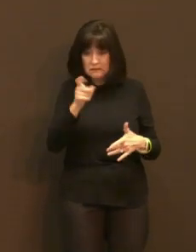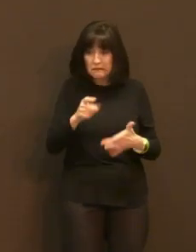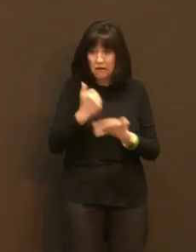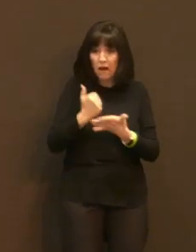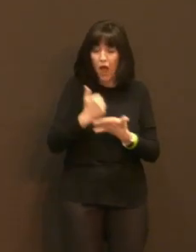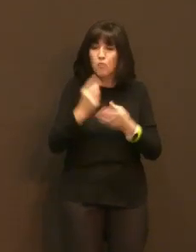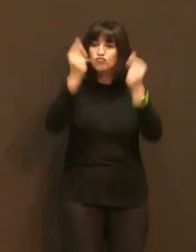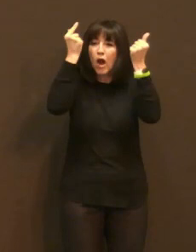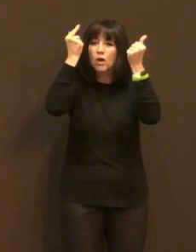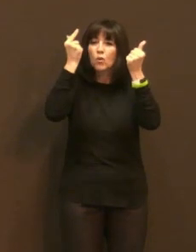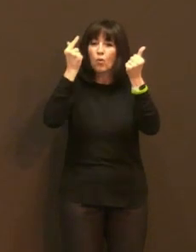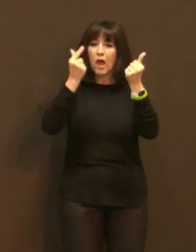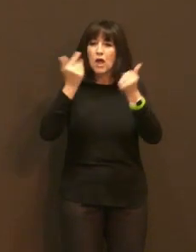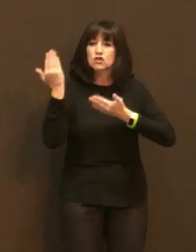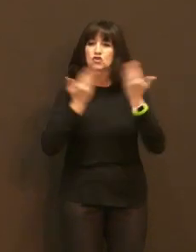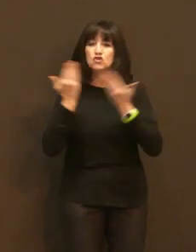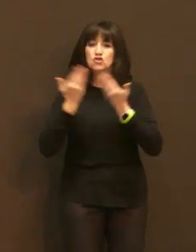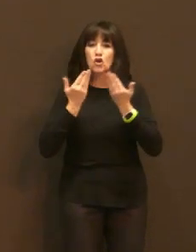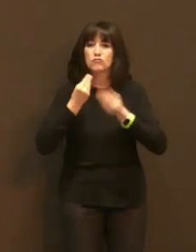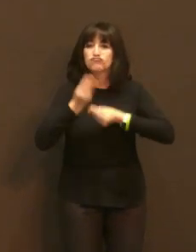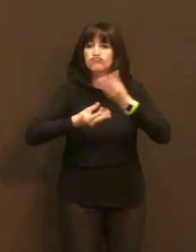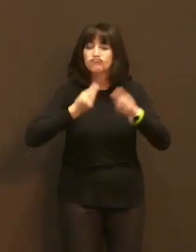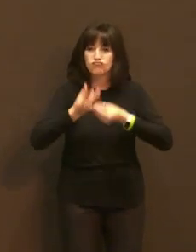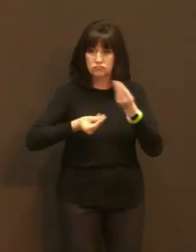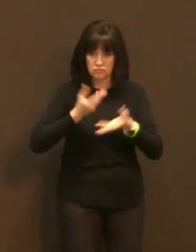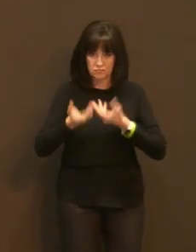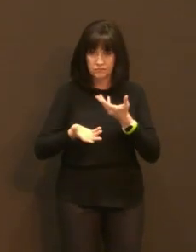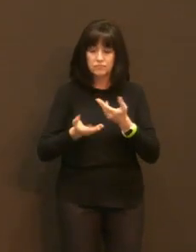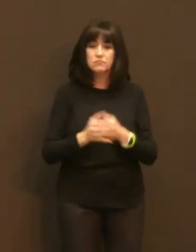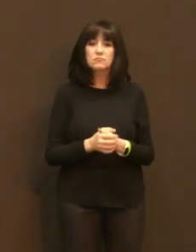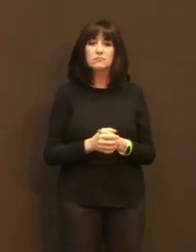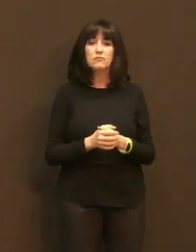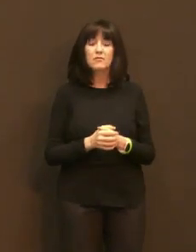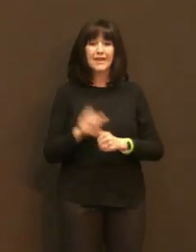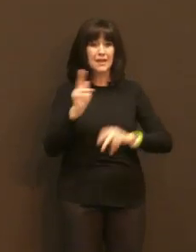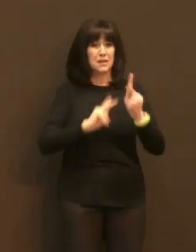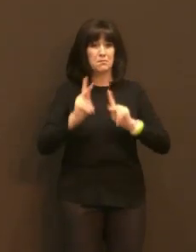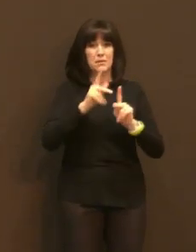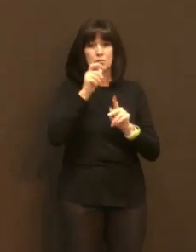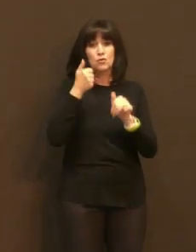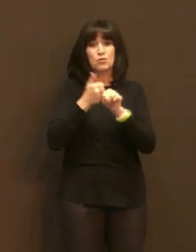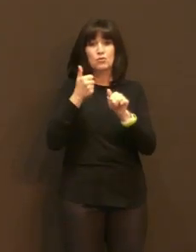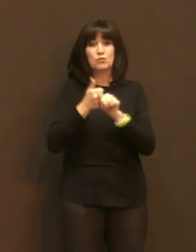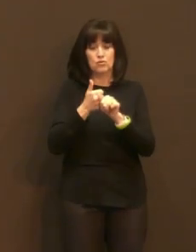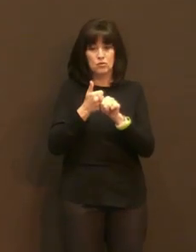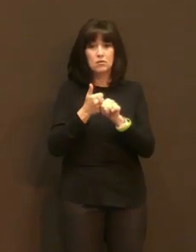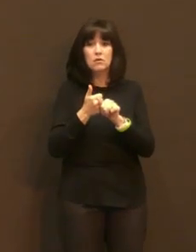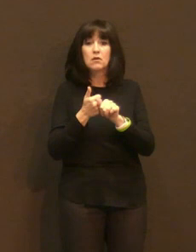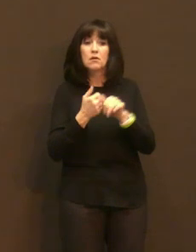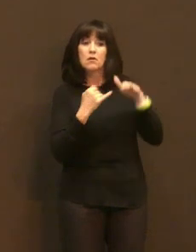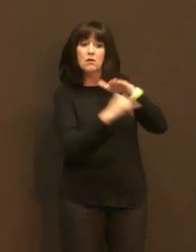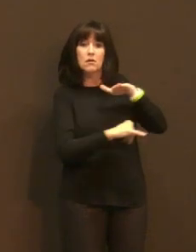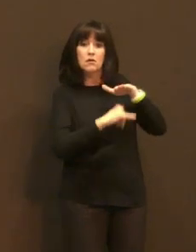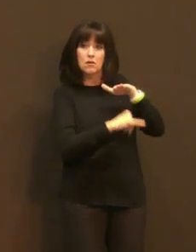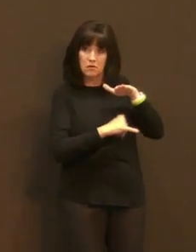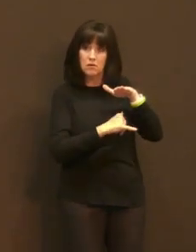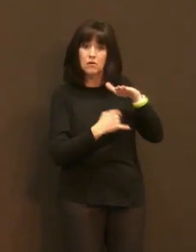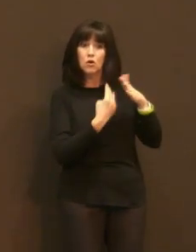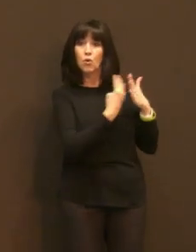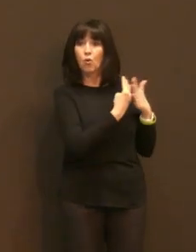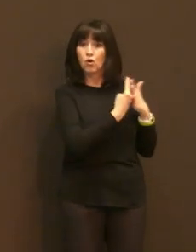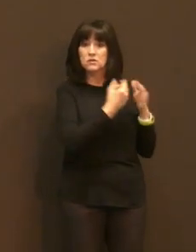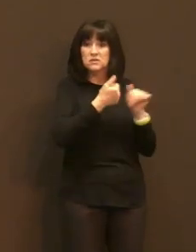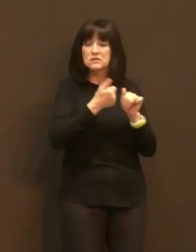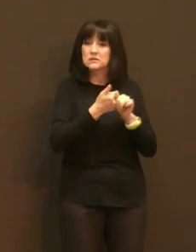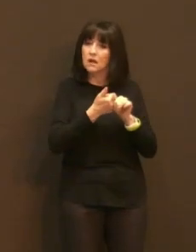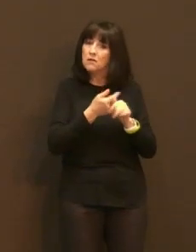on quarantine and isolation for individuals, it's really important that we make sure that they have the food and other basic